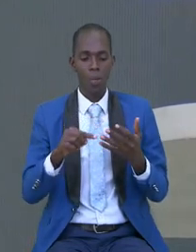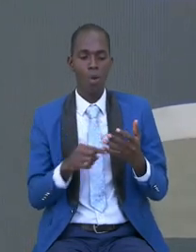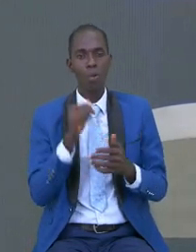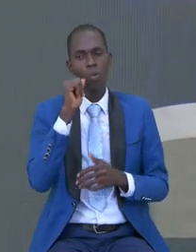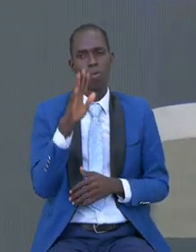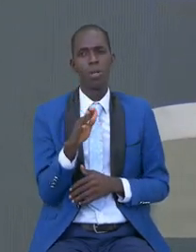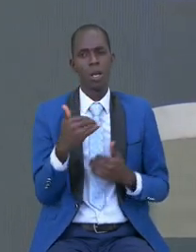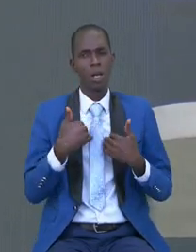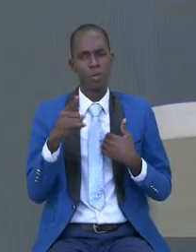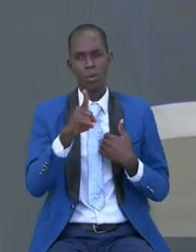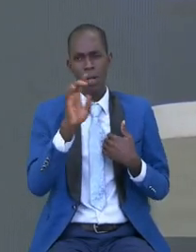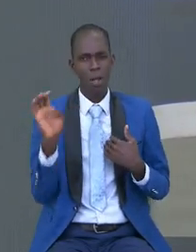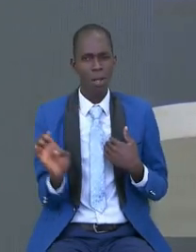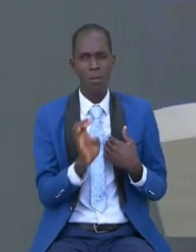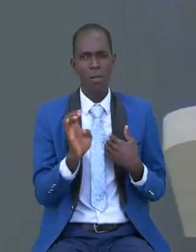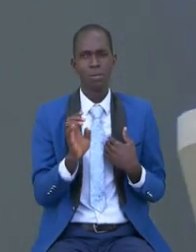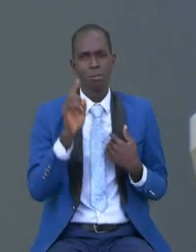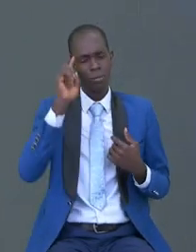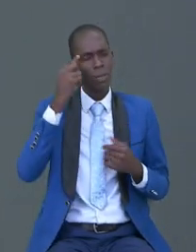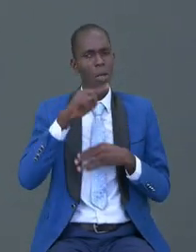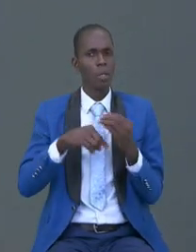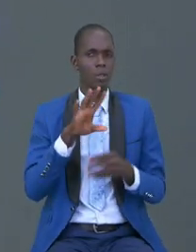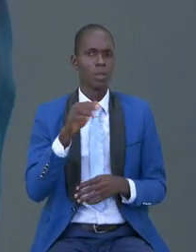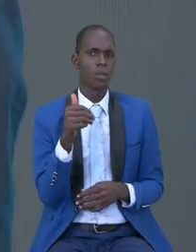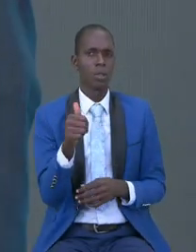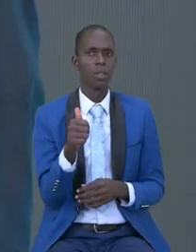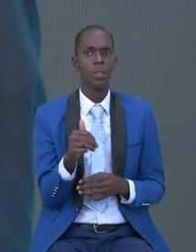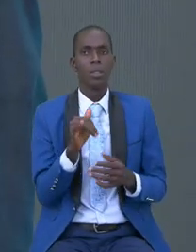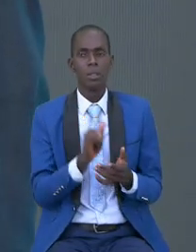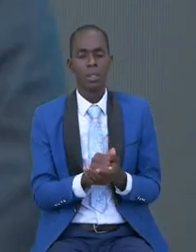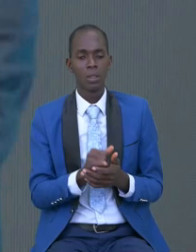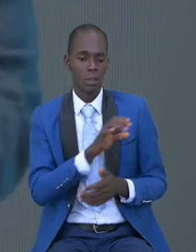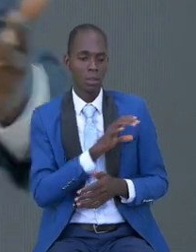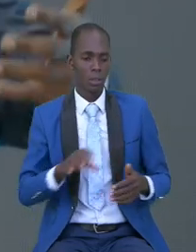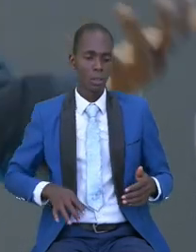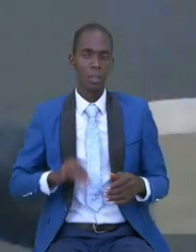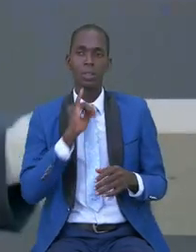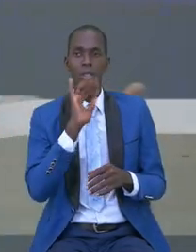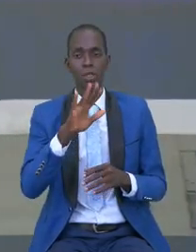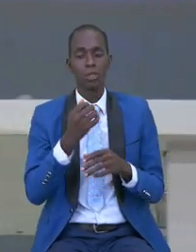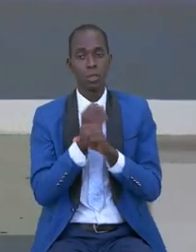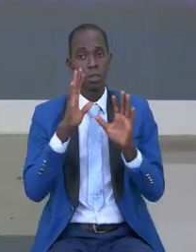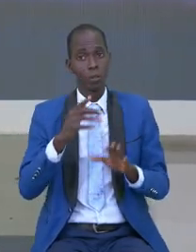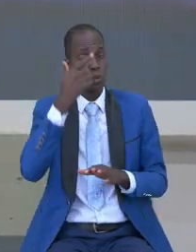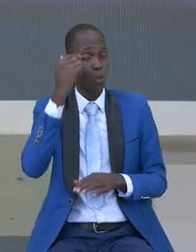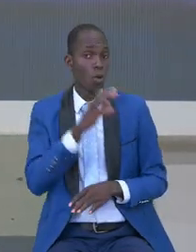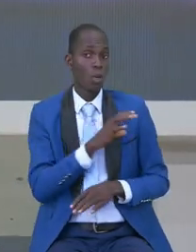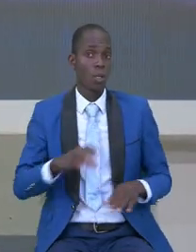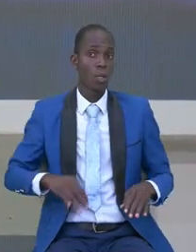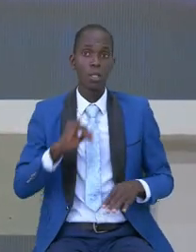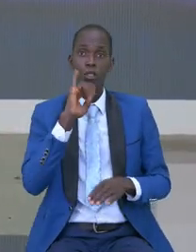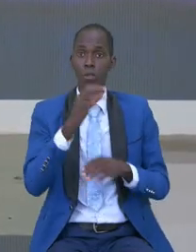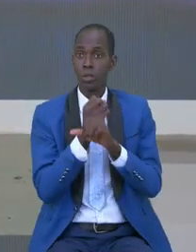thought about yourself that because Christ is your Savior, and because Christ has called